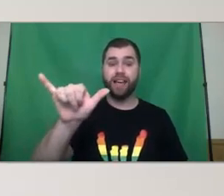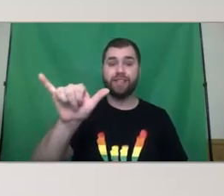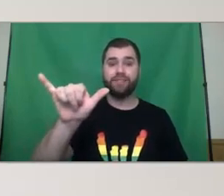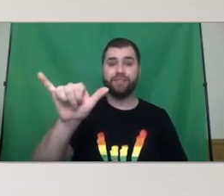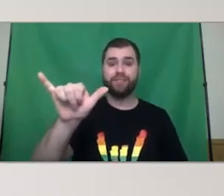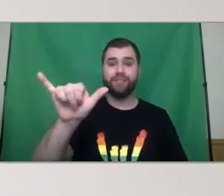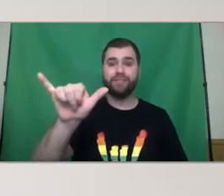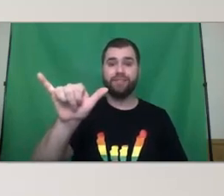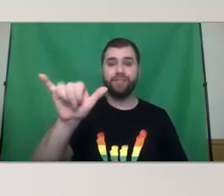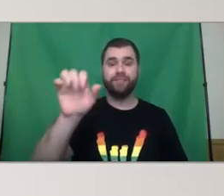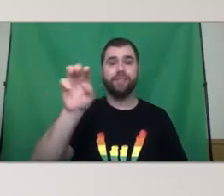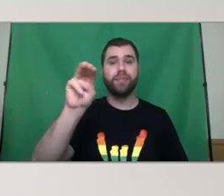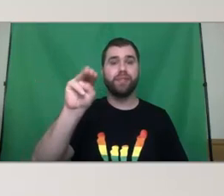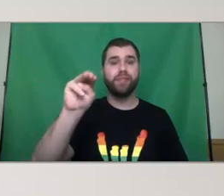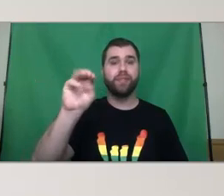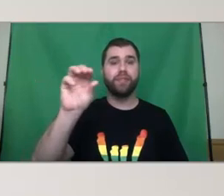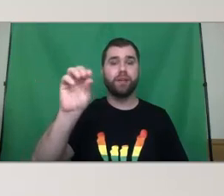Cry.